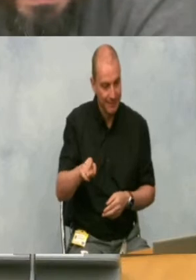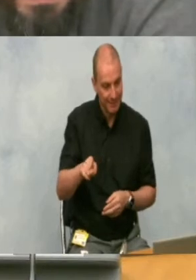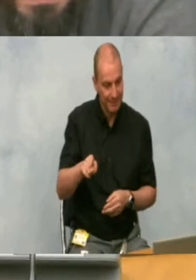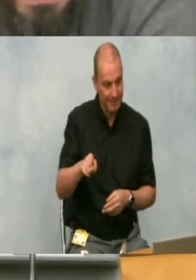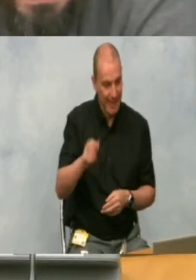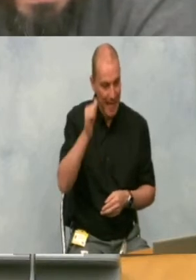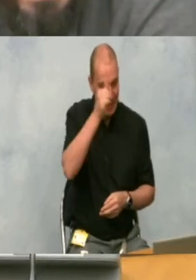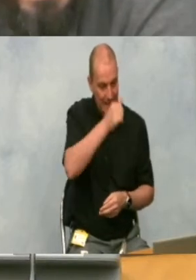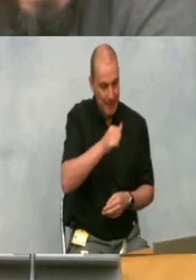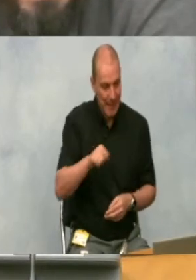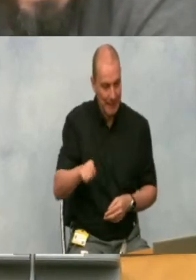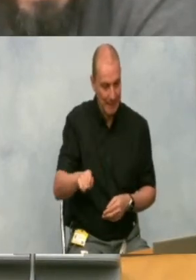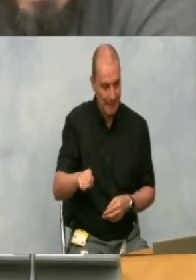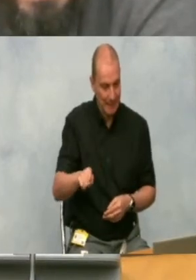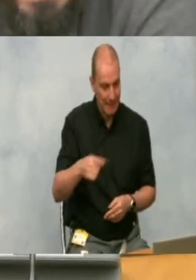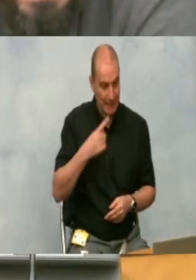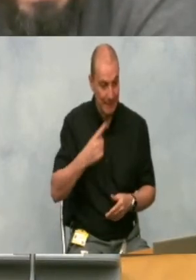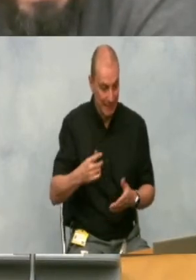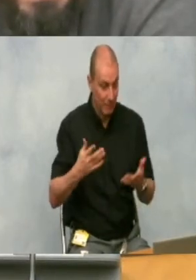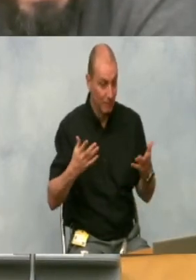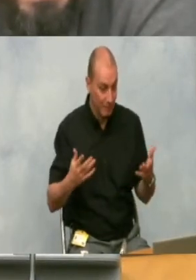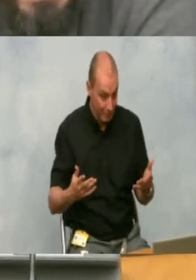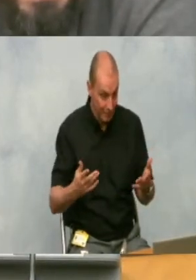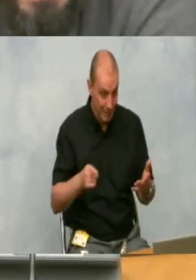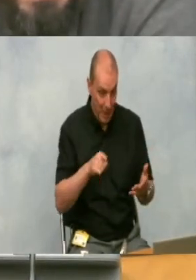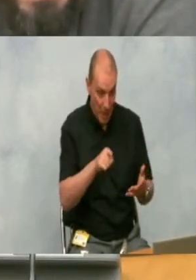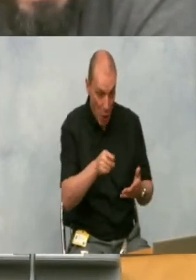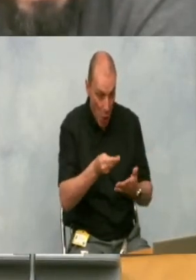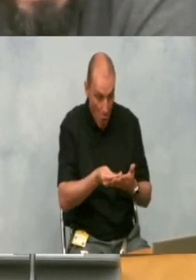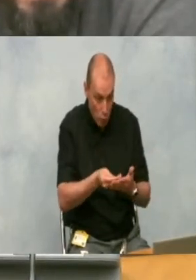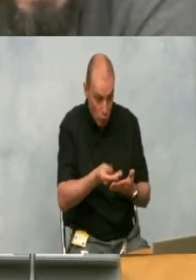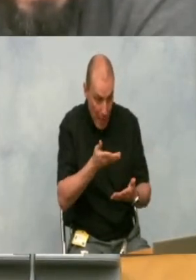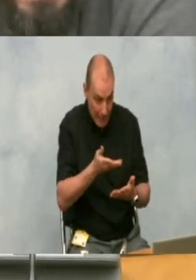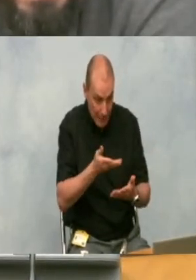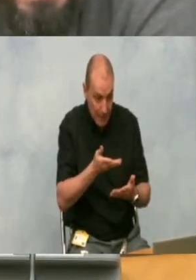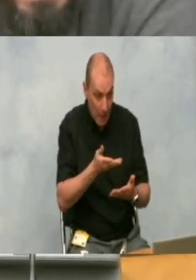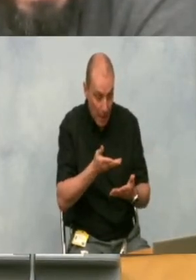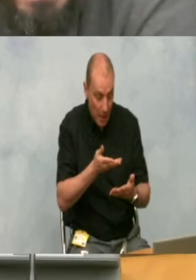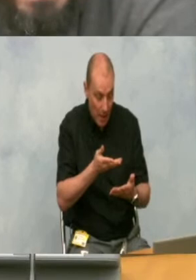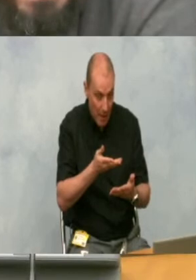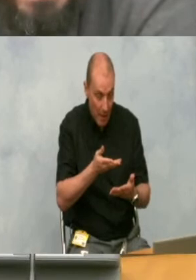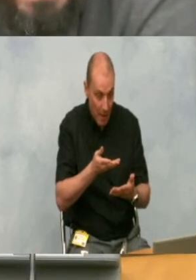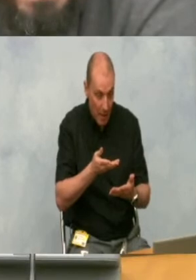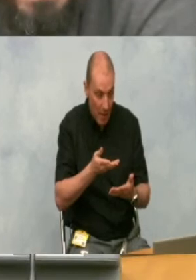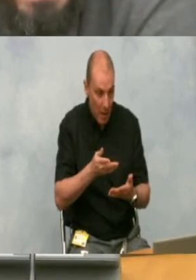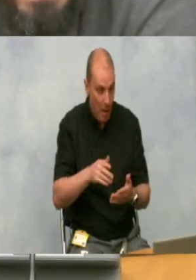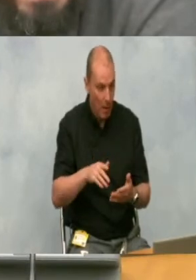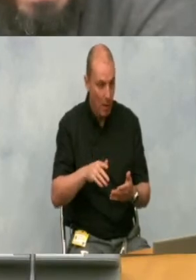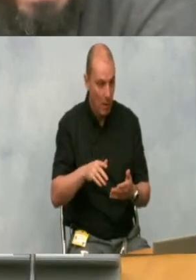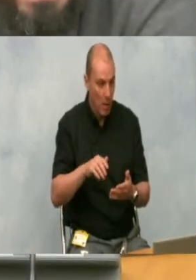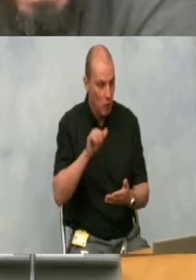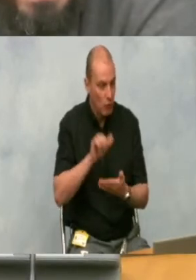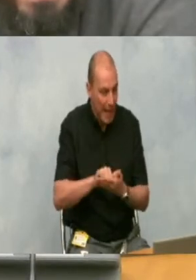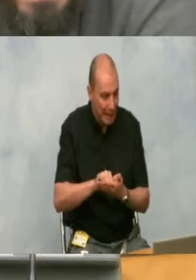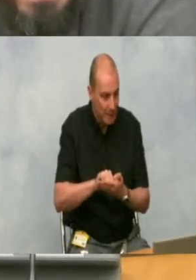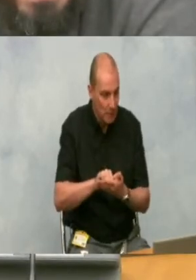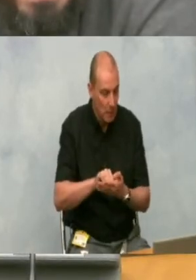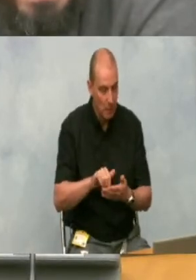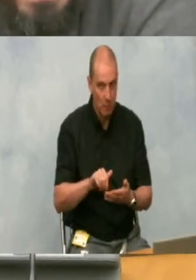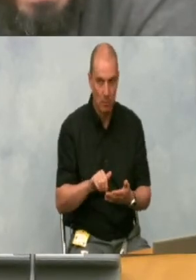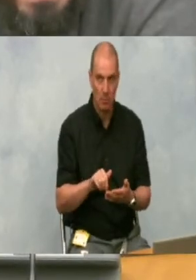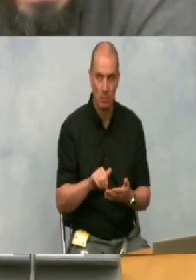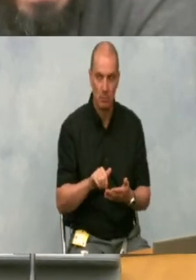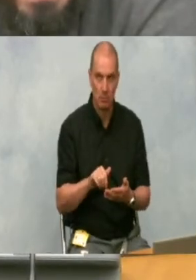to tell us that this is an appropriate price. And I wonder whether we should be looking to postpone this